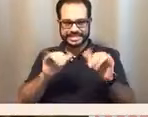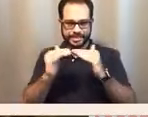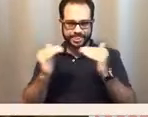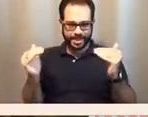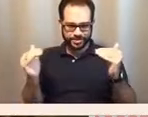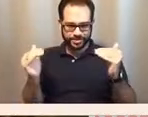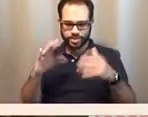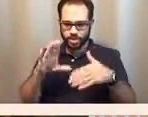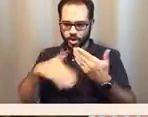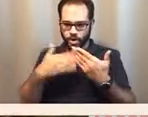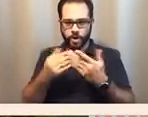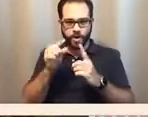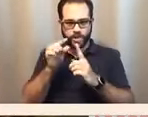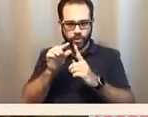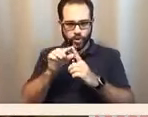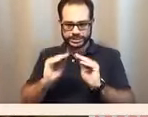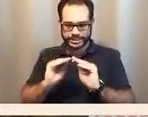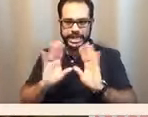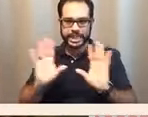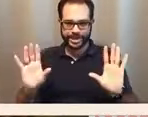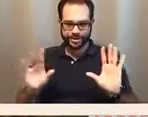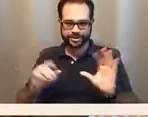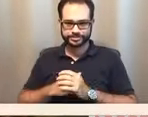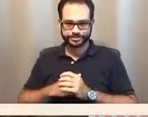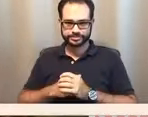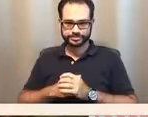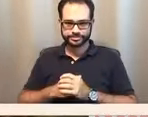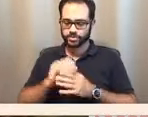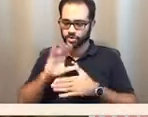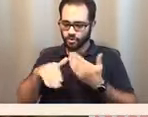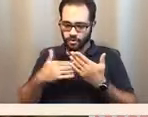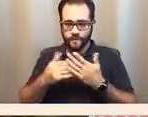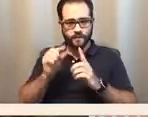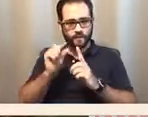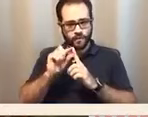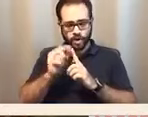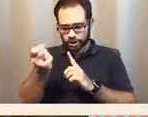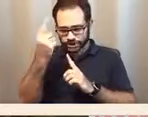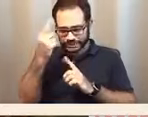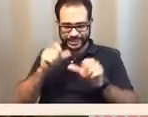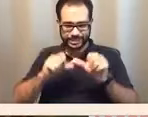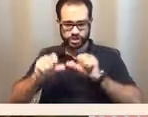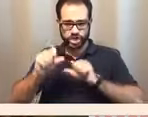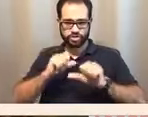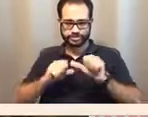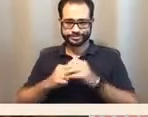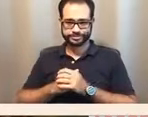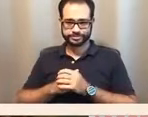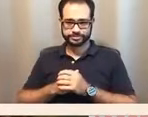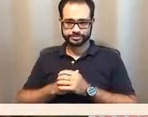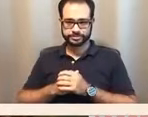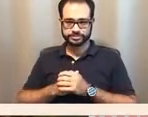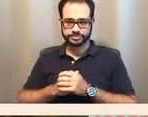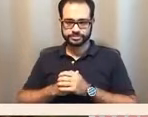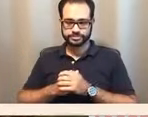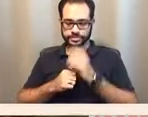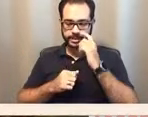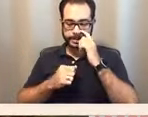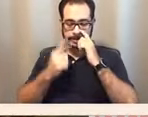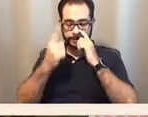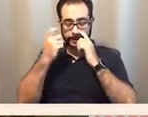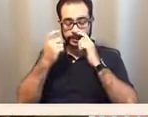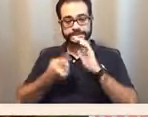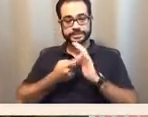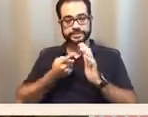are distinct and all the words are understand. Because sometimes in our hearing, we